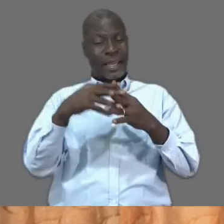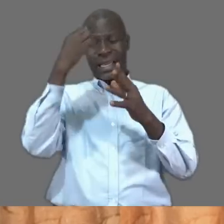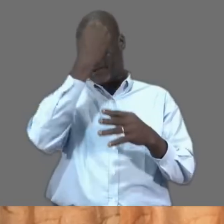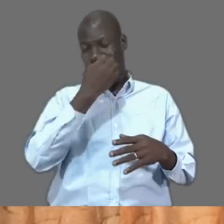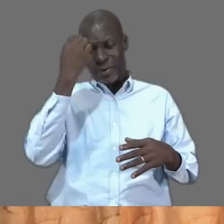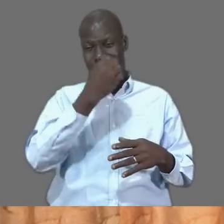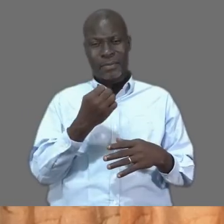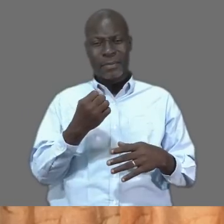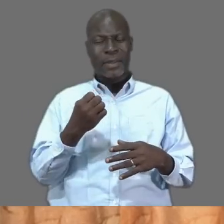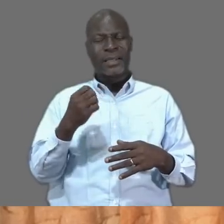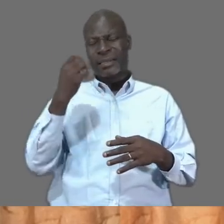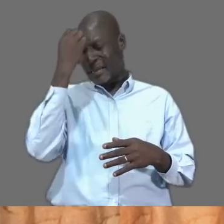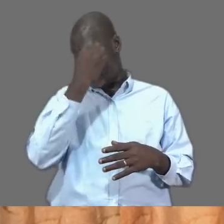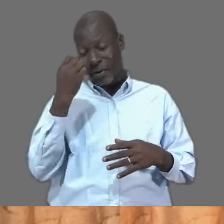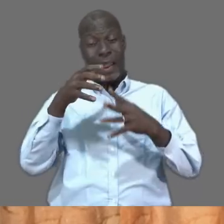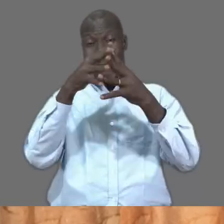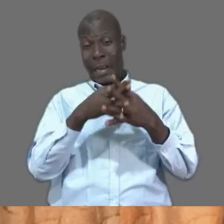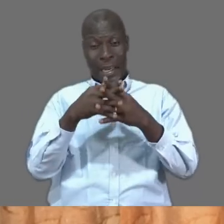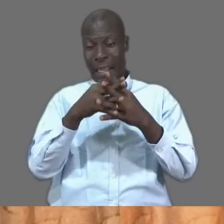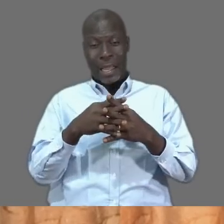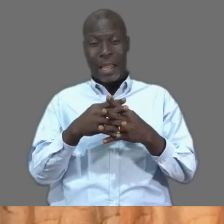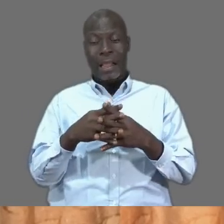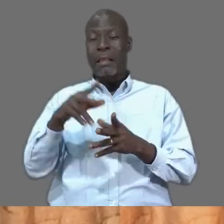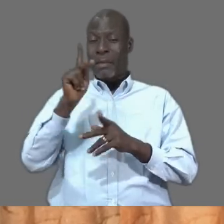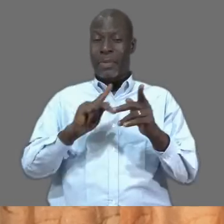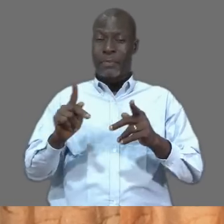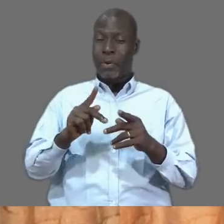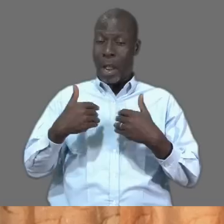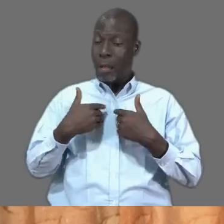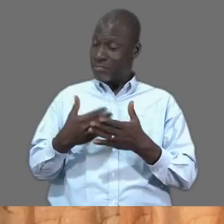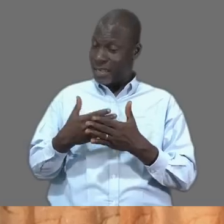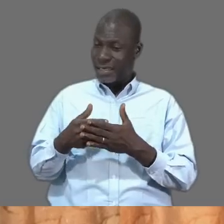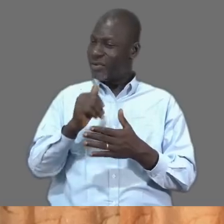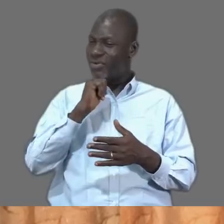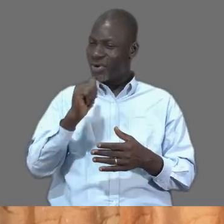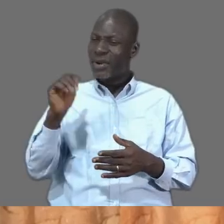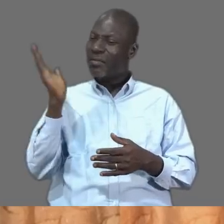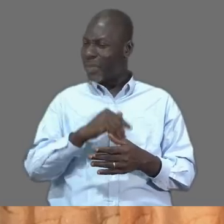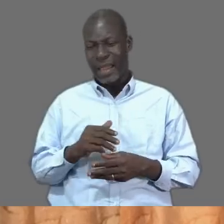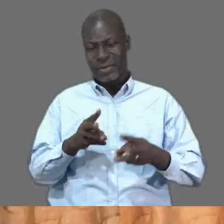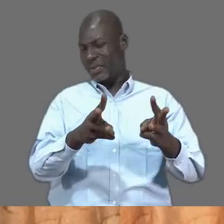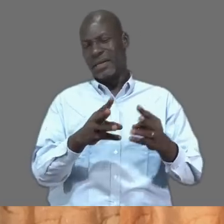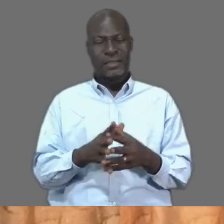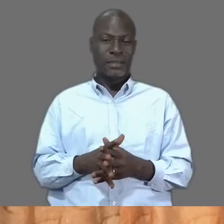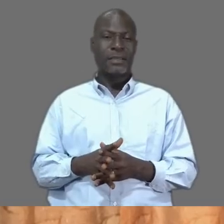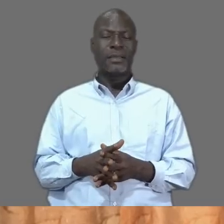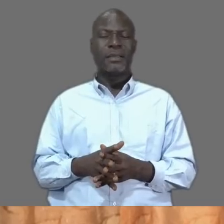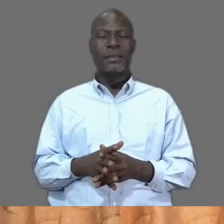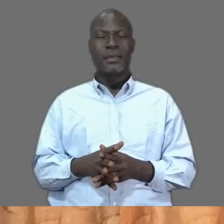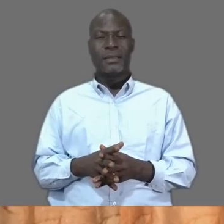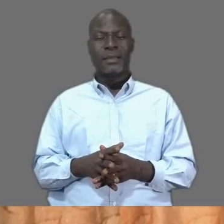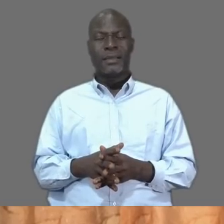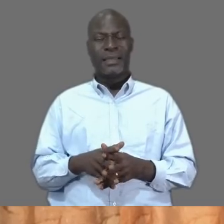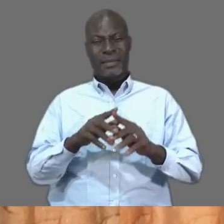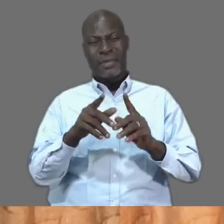kwahwe sabe impradiasa celebrities ya omwo sika ebi ni Ghana die